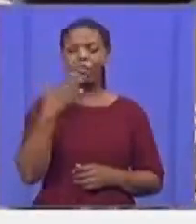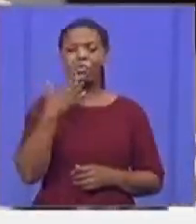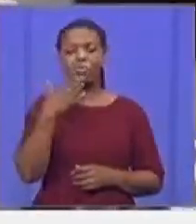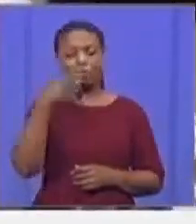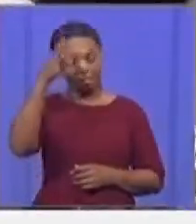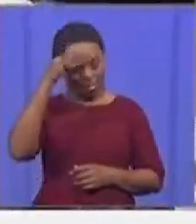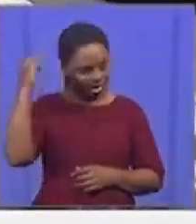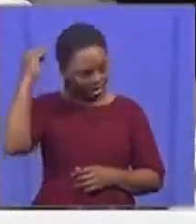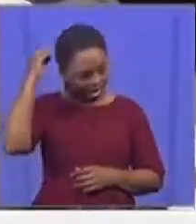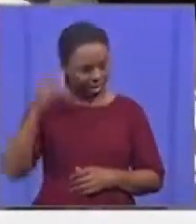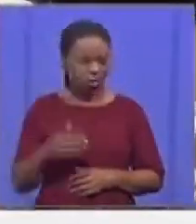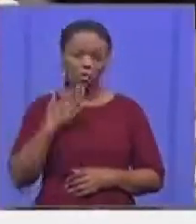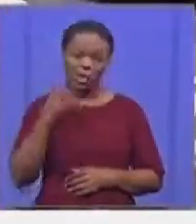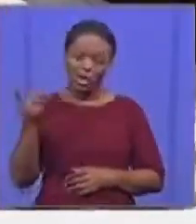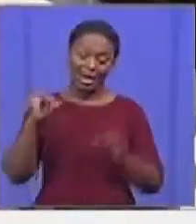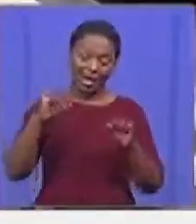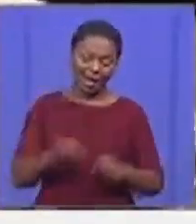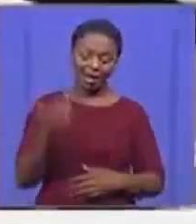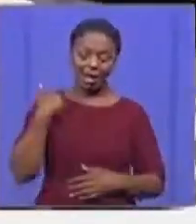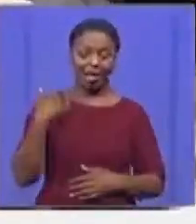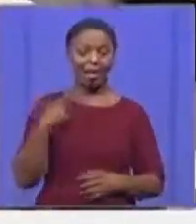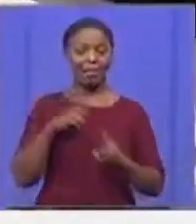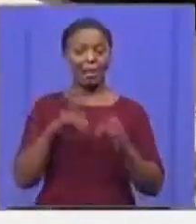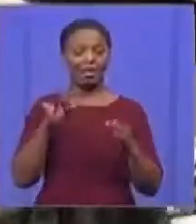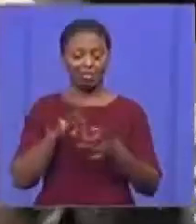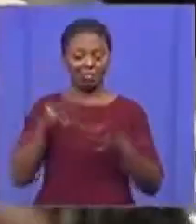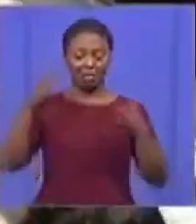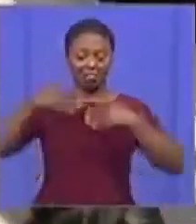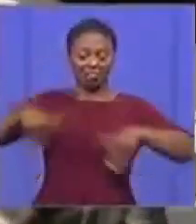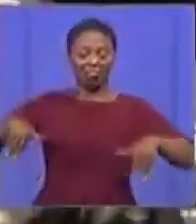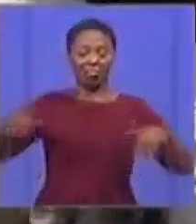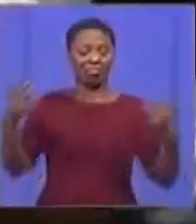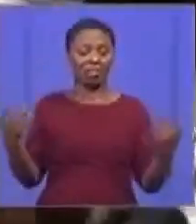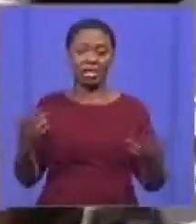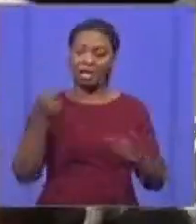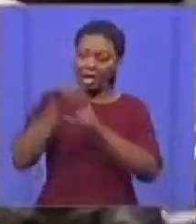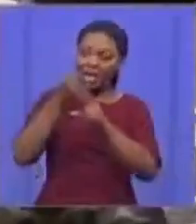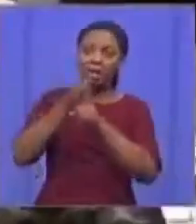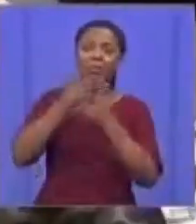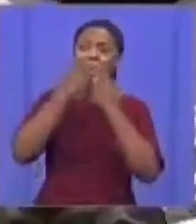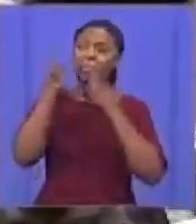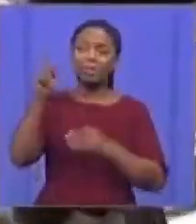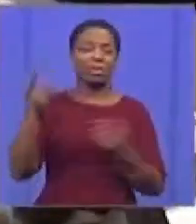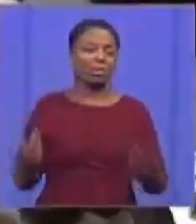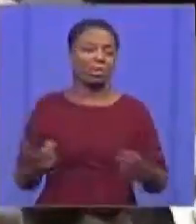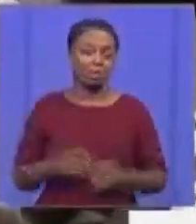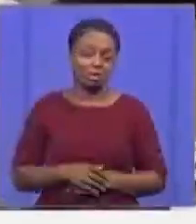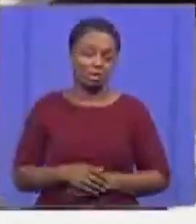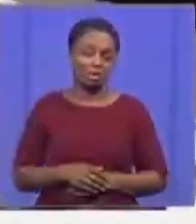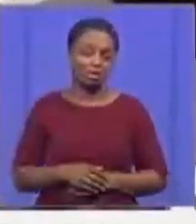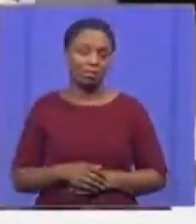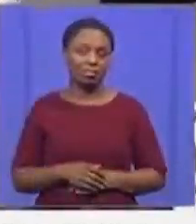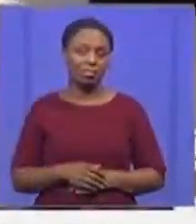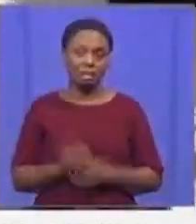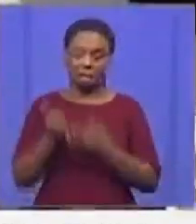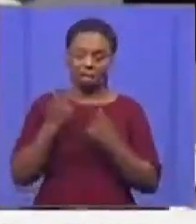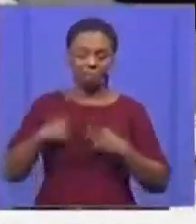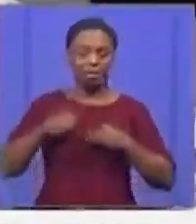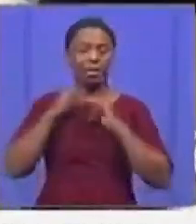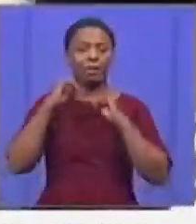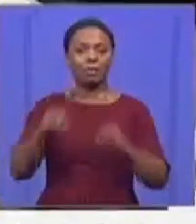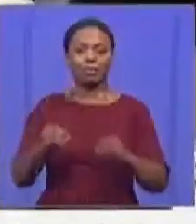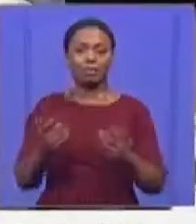the signatory to the agreement. But today, him being a minister, there is no effort, there is no political will that comes from him to ensure that